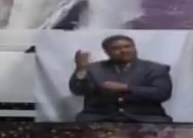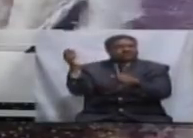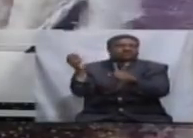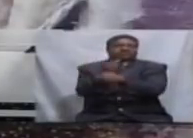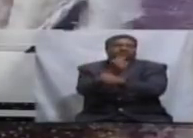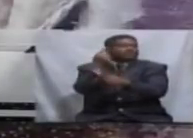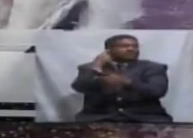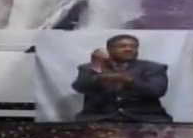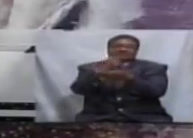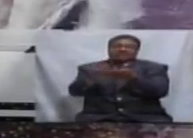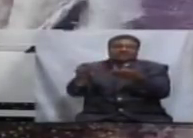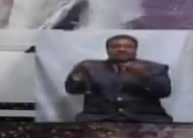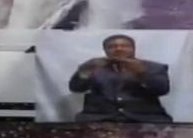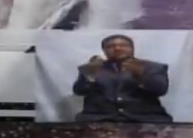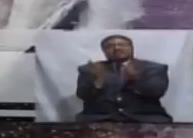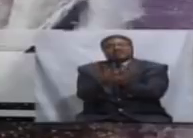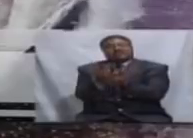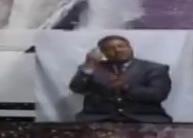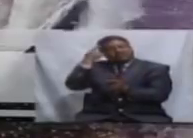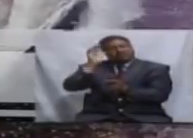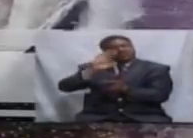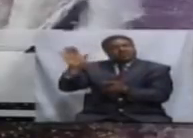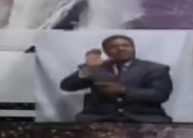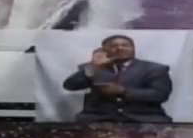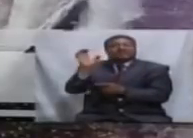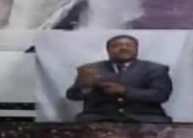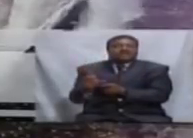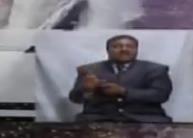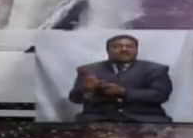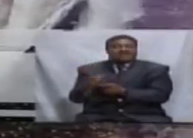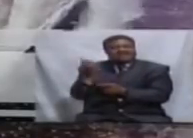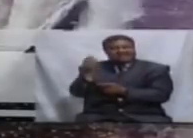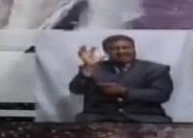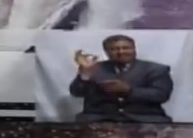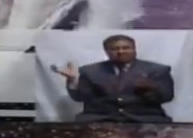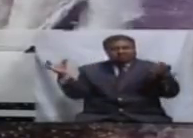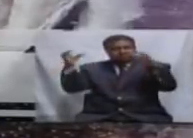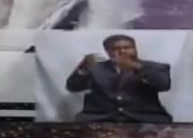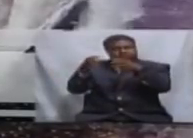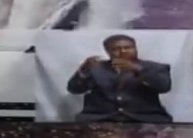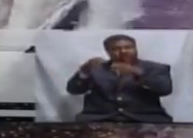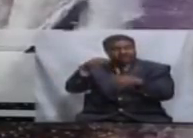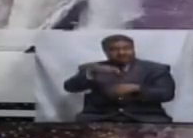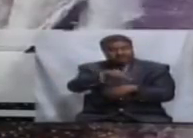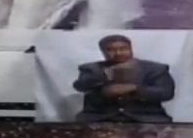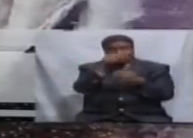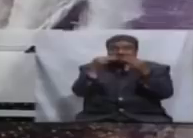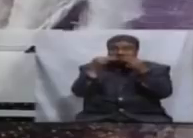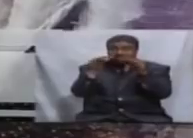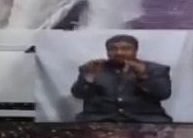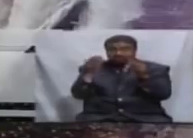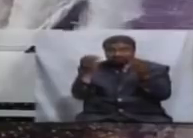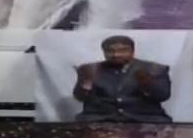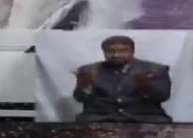General of the Communist Party of China at the party's 19th National Congress. In his congratulatory message, the president